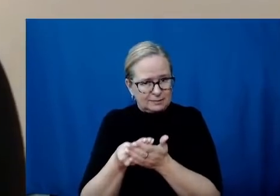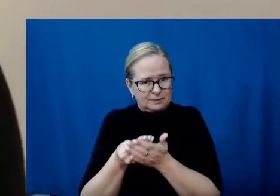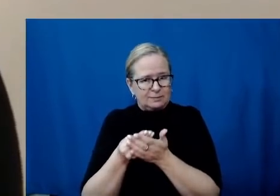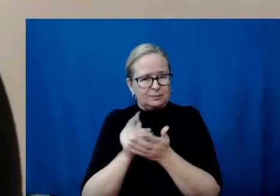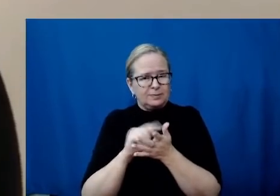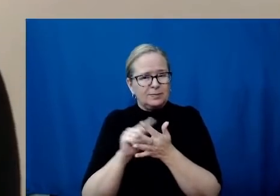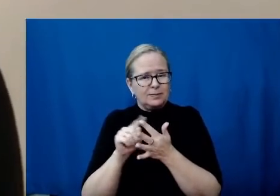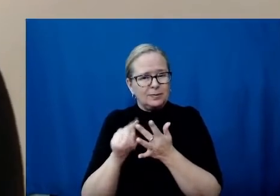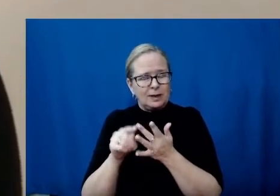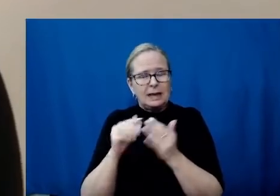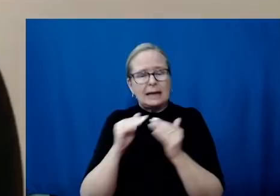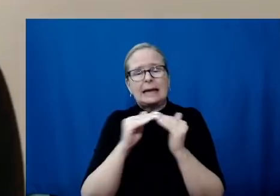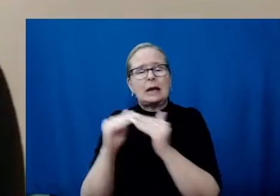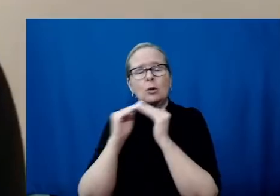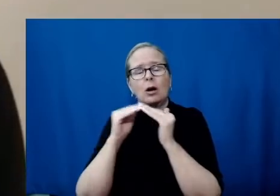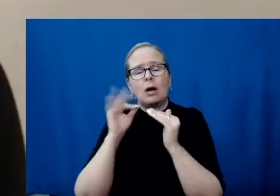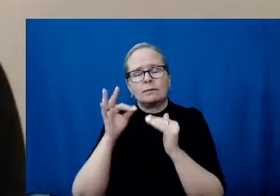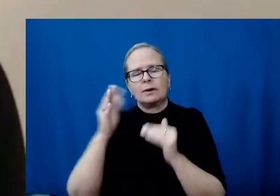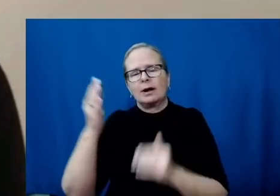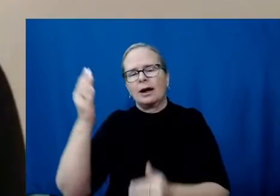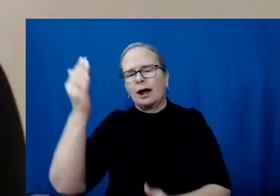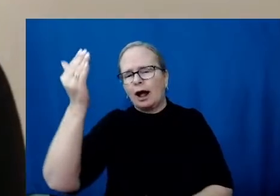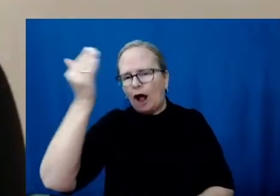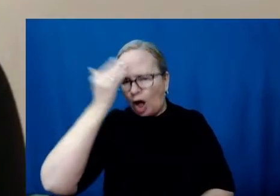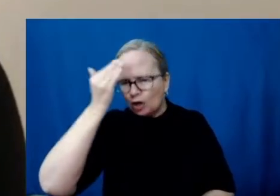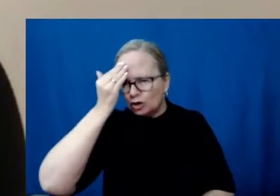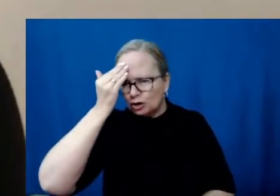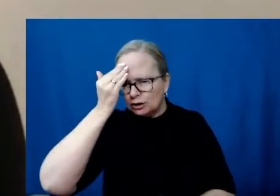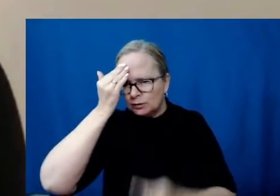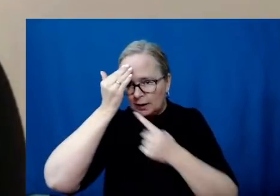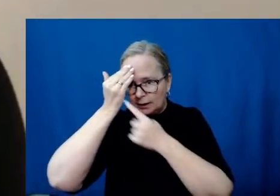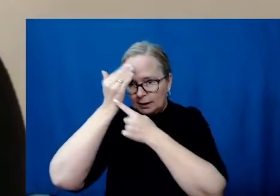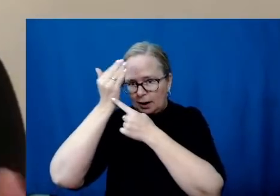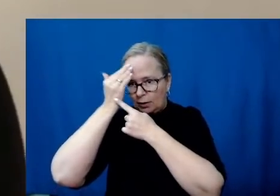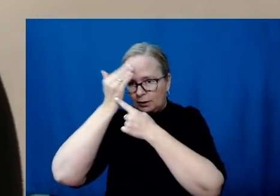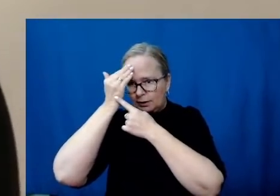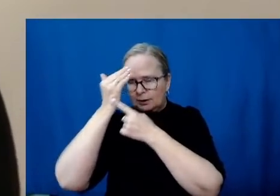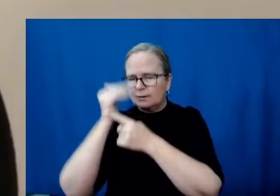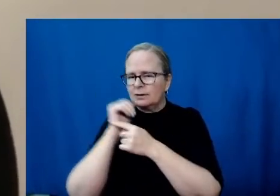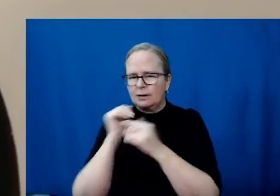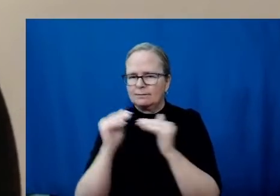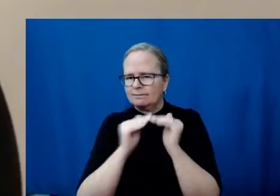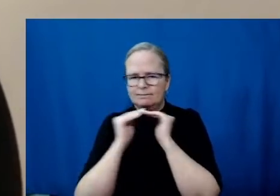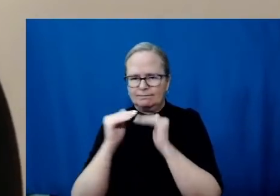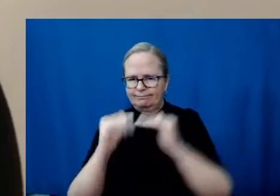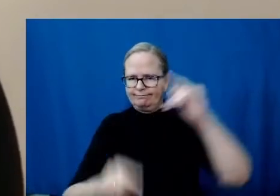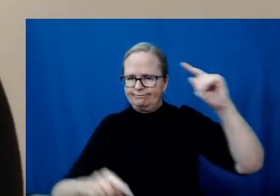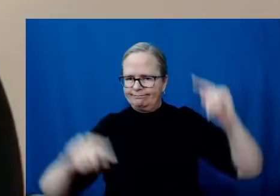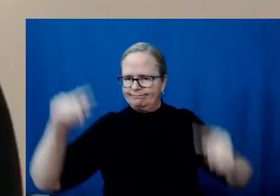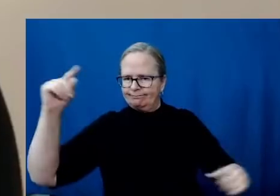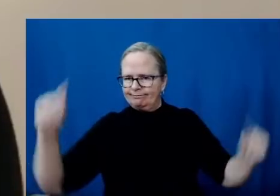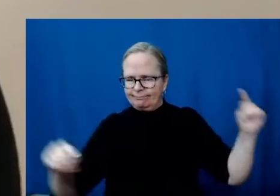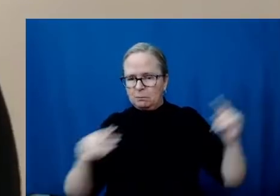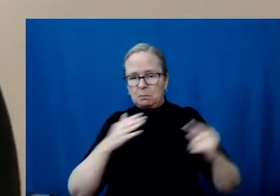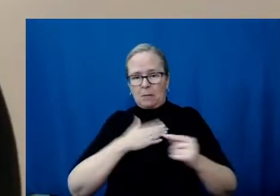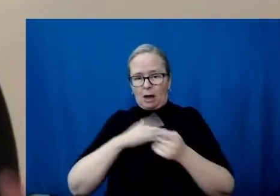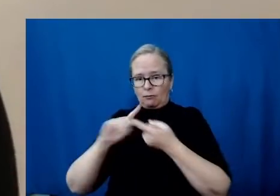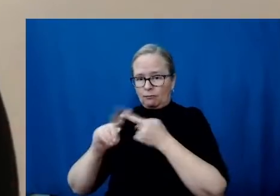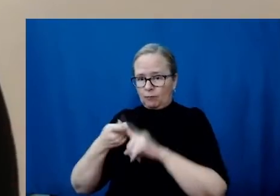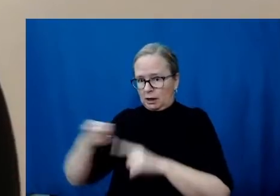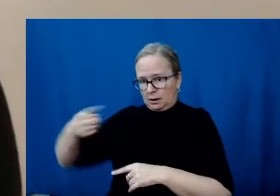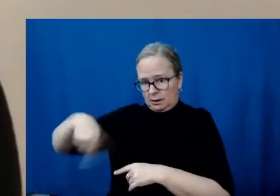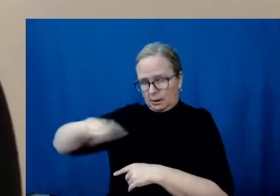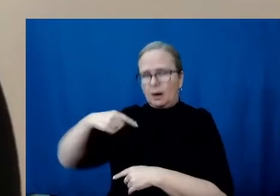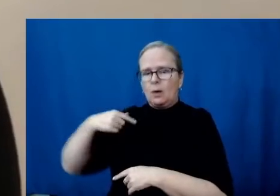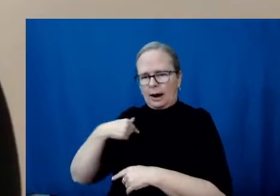money, and there's equity of knowledge. And knowledge is not equally distributed. Me and my friends, we have access to data, we have access to knowledge, we